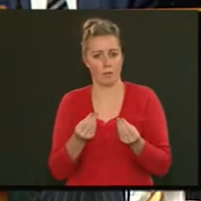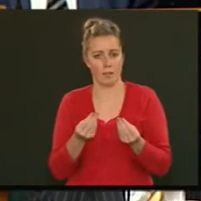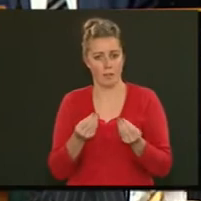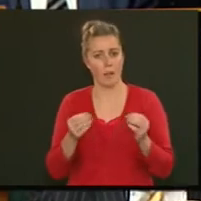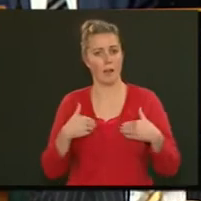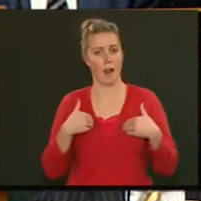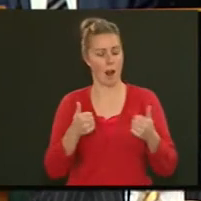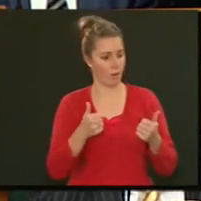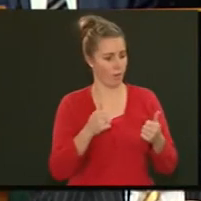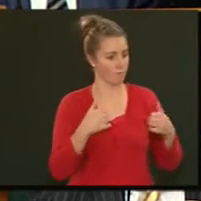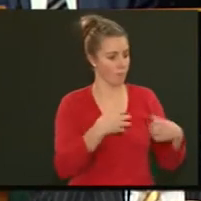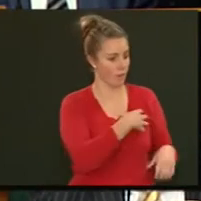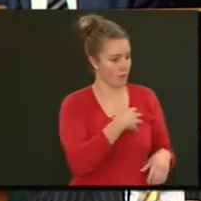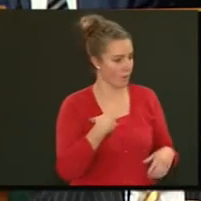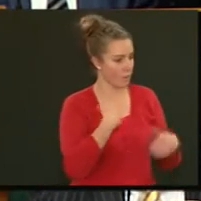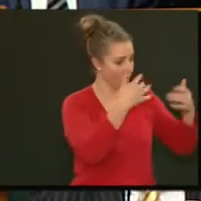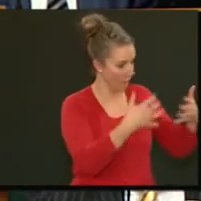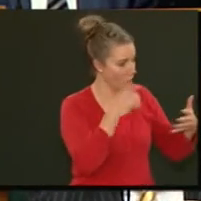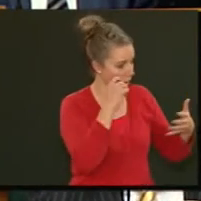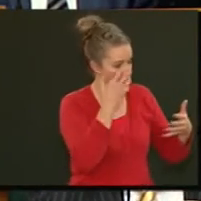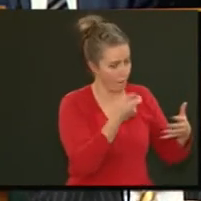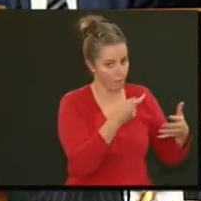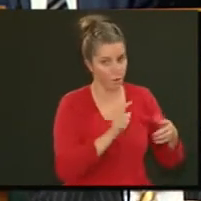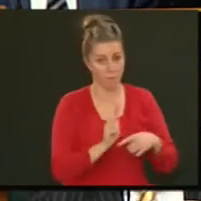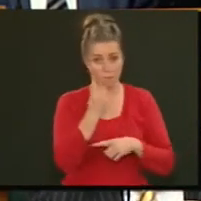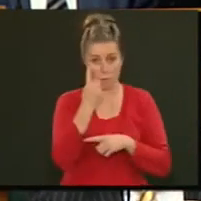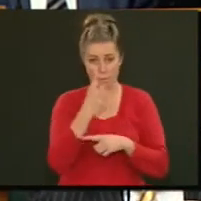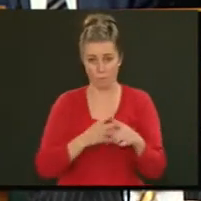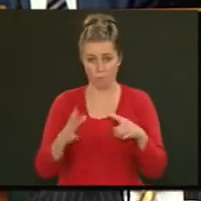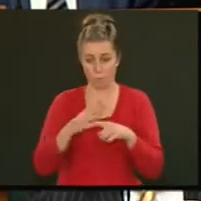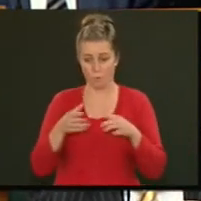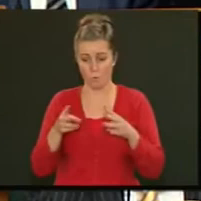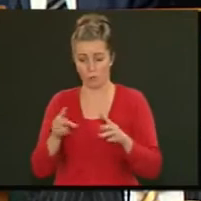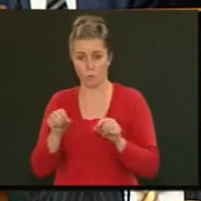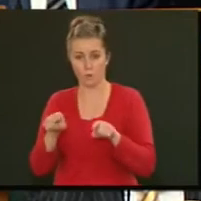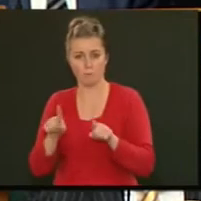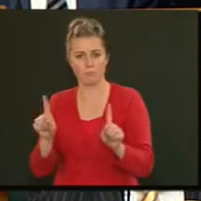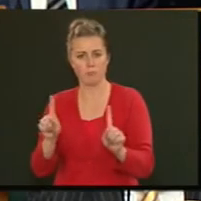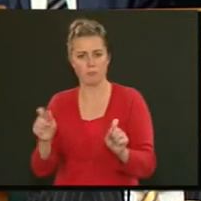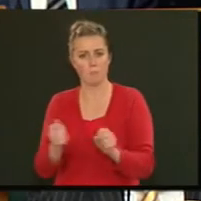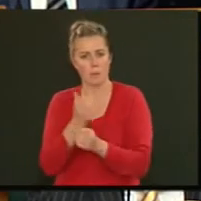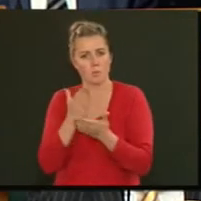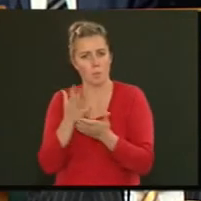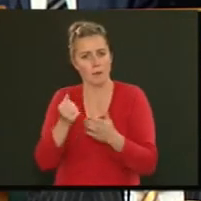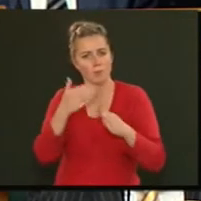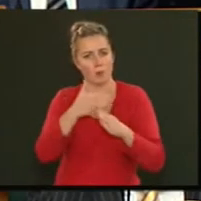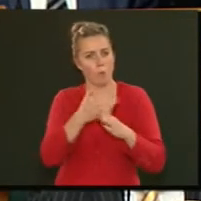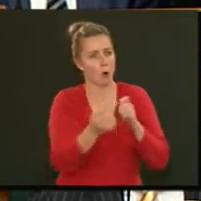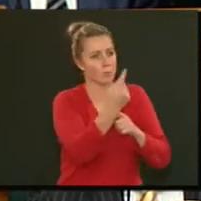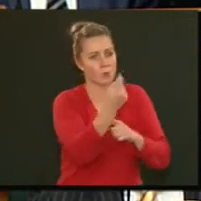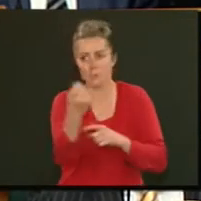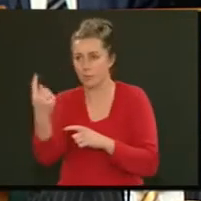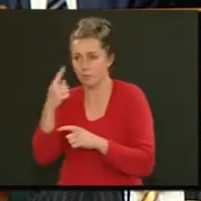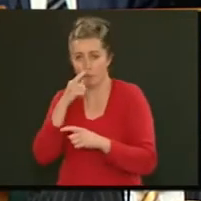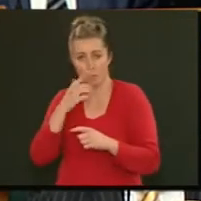accounts. The first and most enduring way we can do that is to ensure that there are job opportunities for all those who